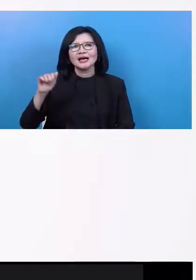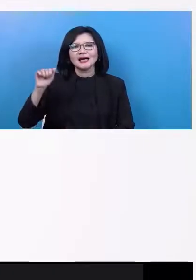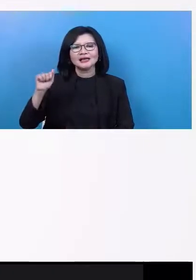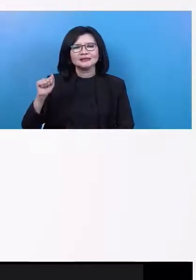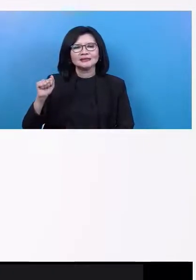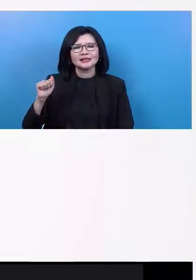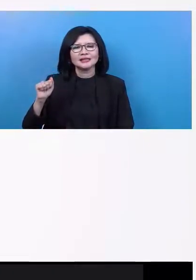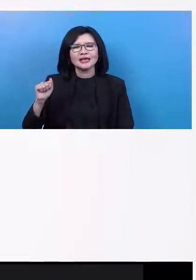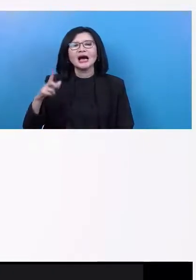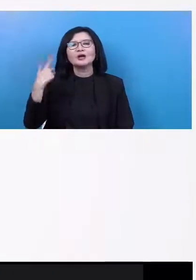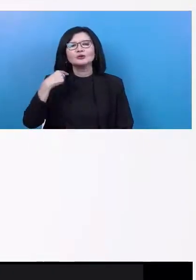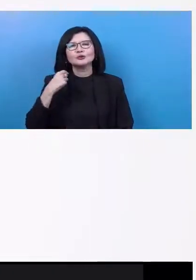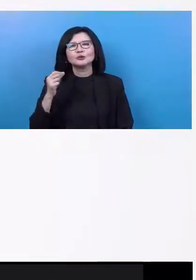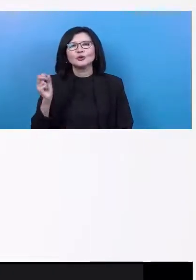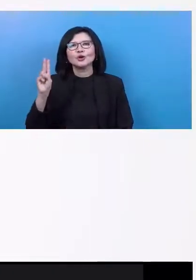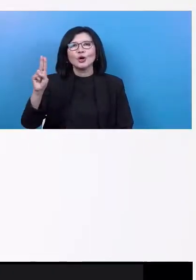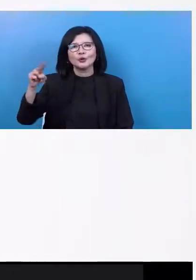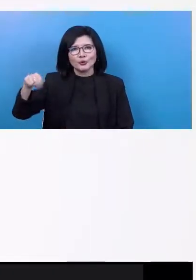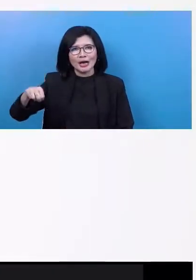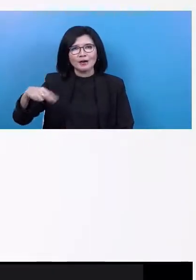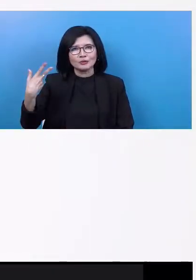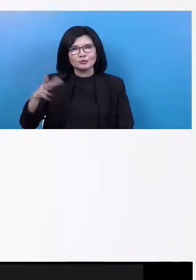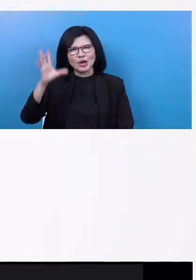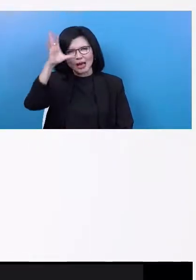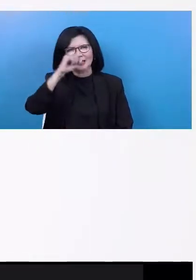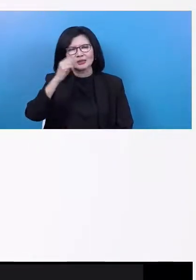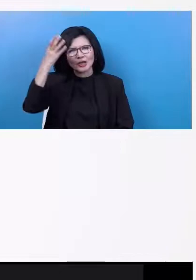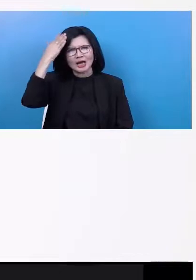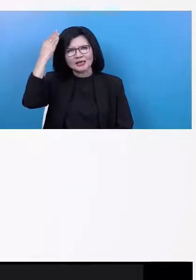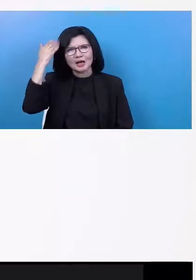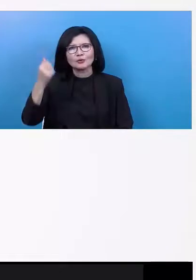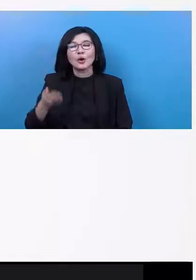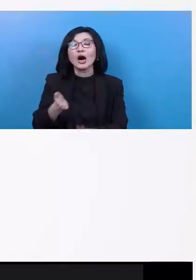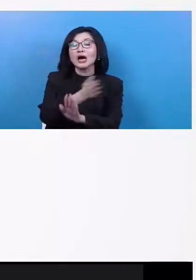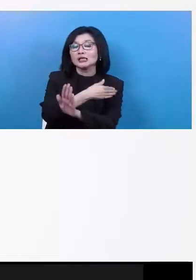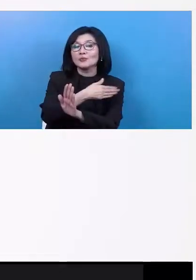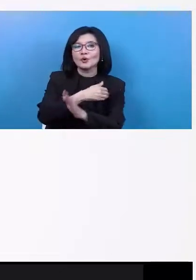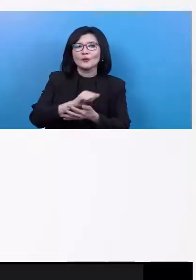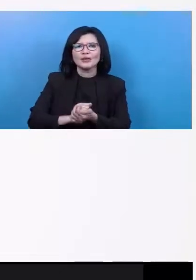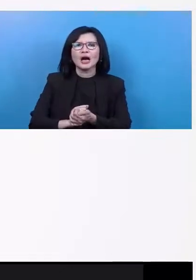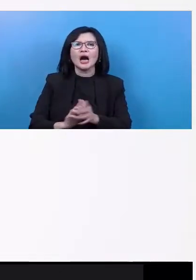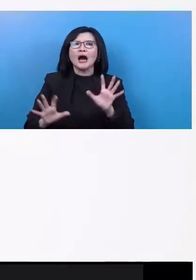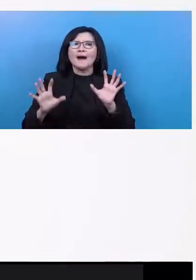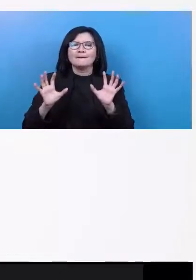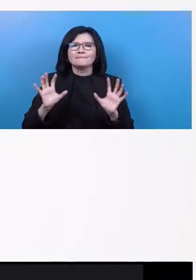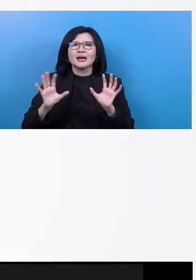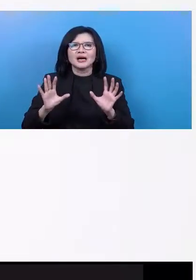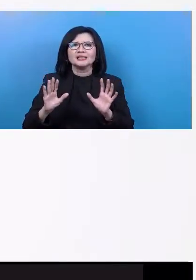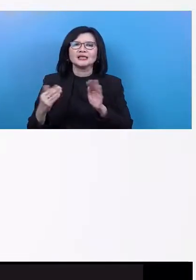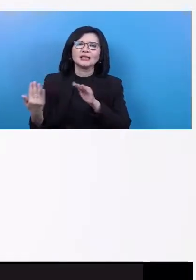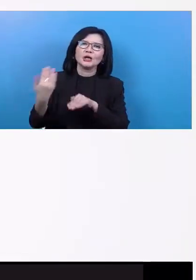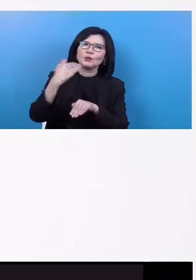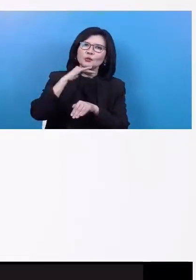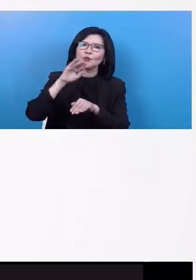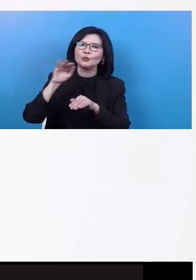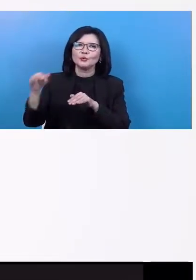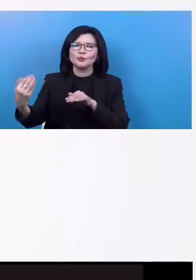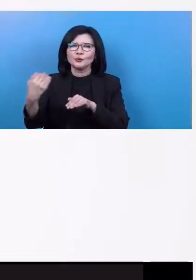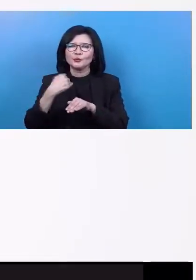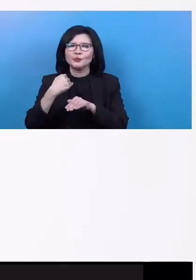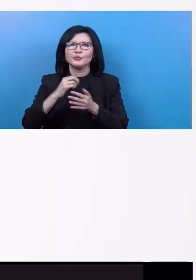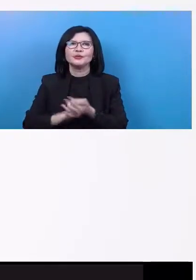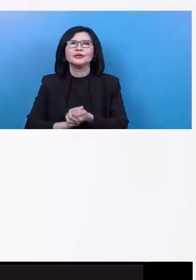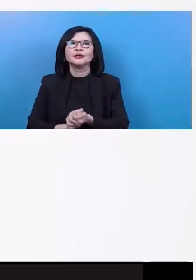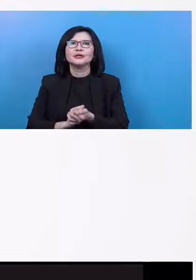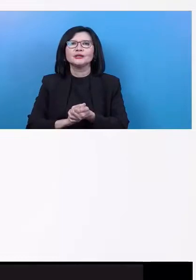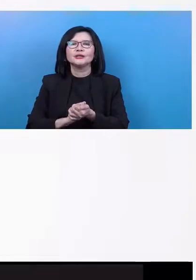in the previous panel session, most of the feedback, comments, and recommendations were all on the grounds